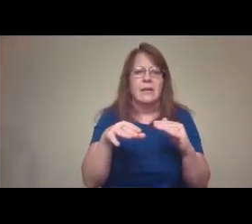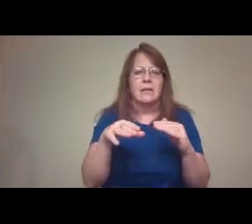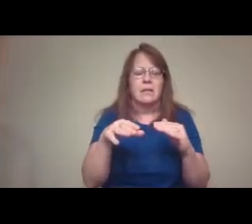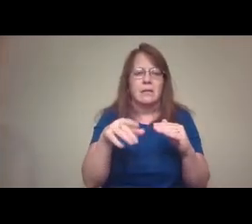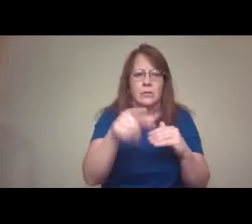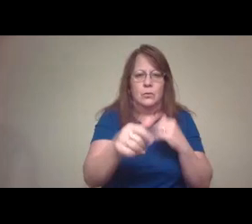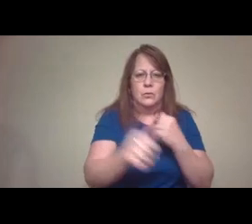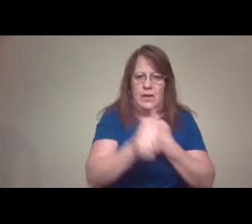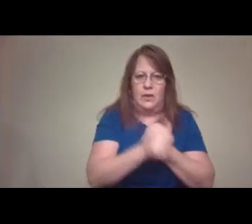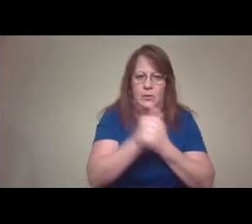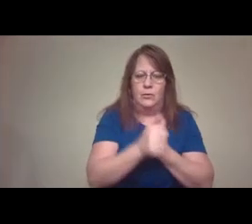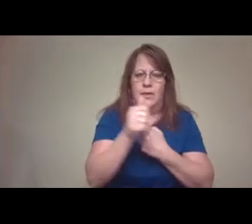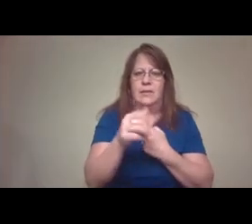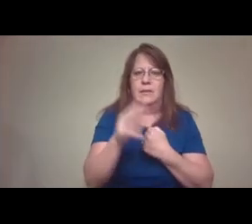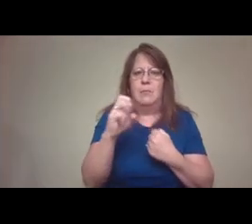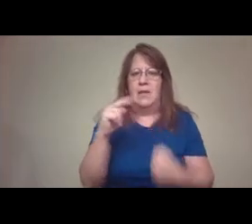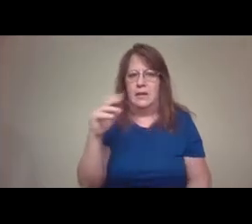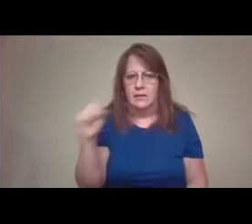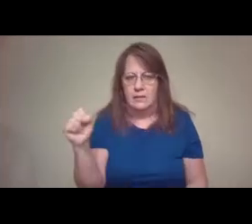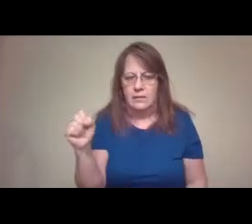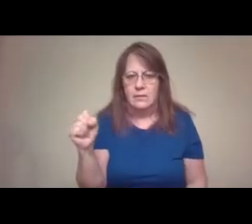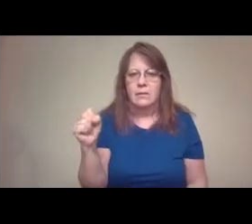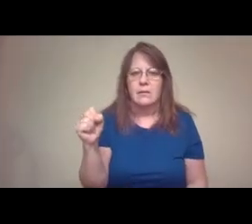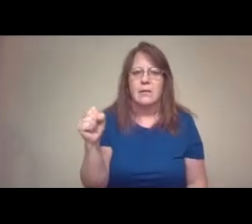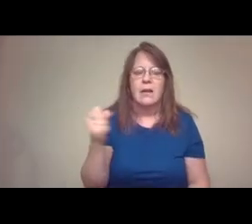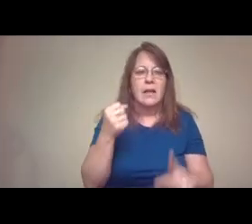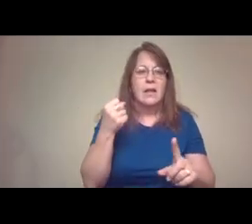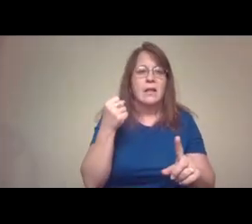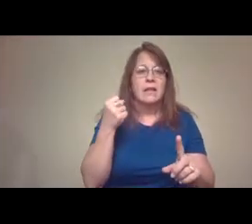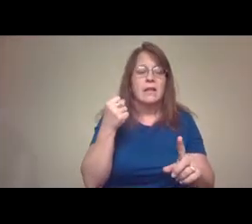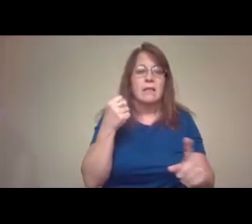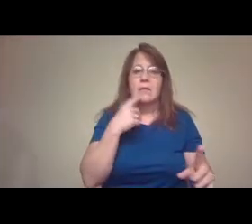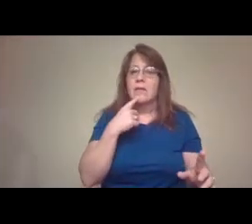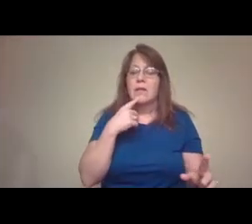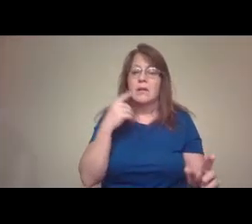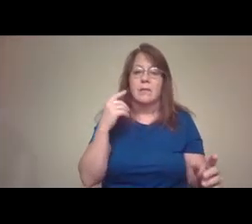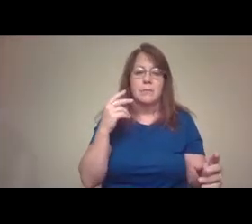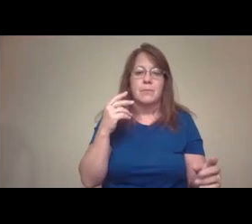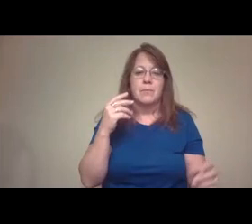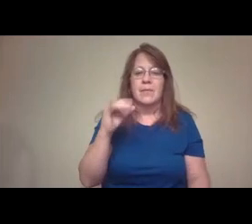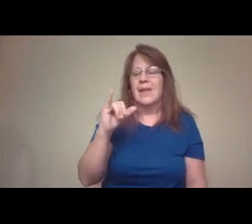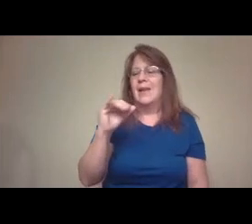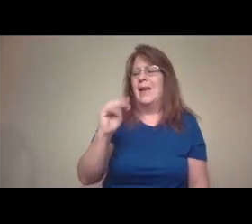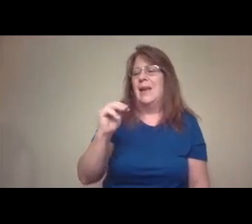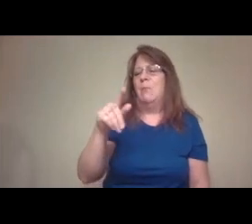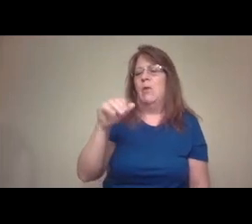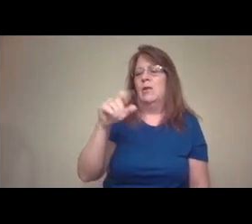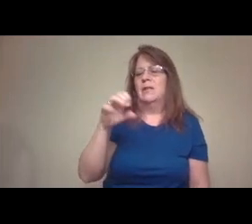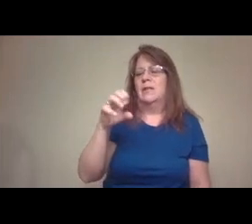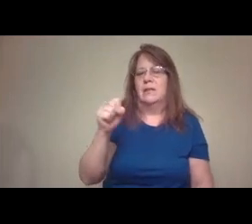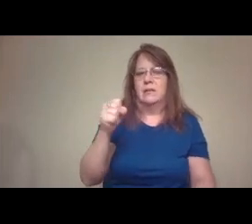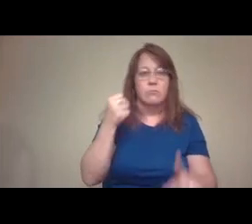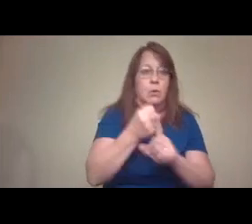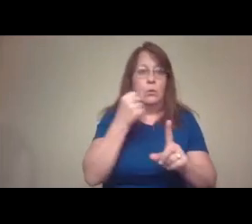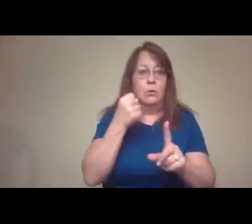and the readiness to act on those thoughts are often short-lived and are not stagnant. We also know that